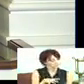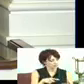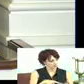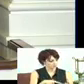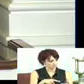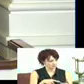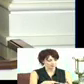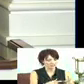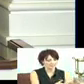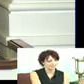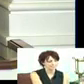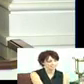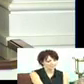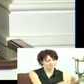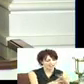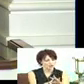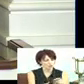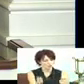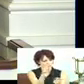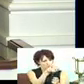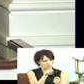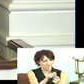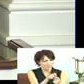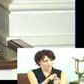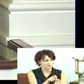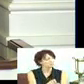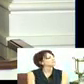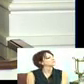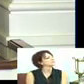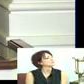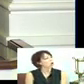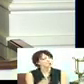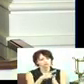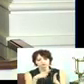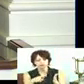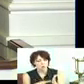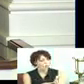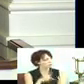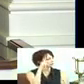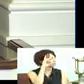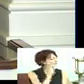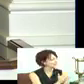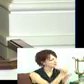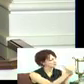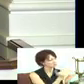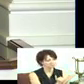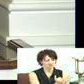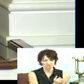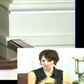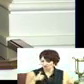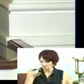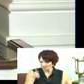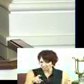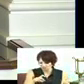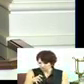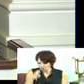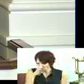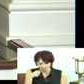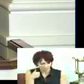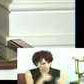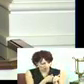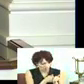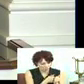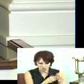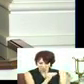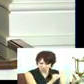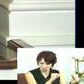is attached to specific forms or beliefs that have been taught and must be believed or followed.